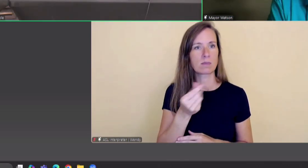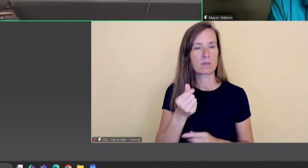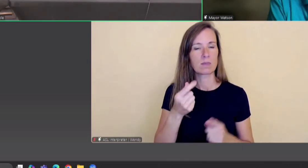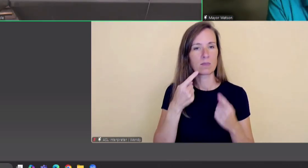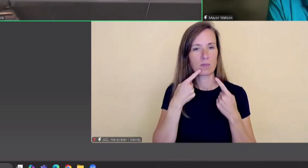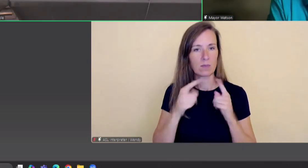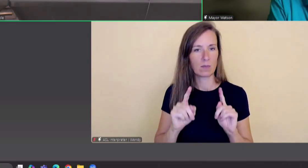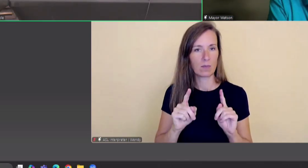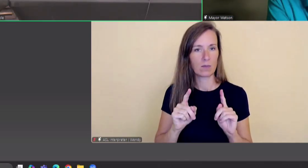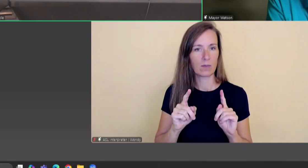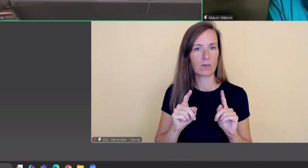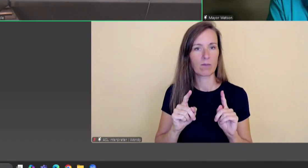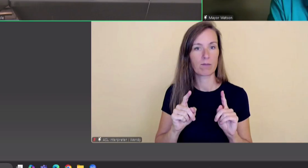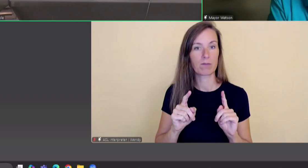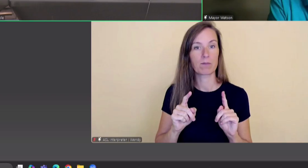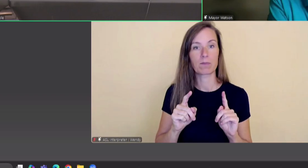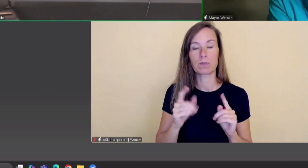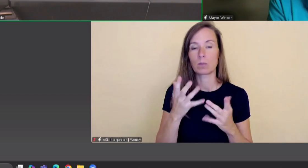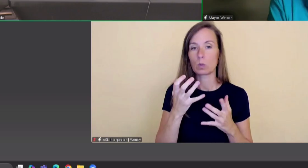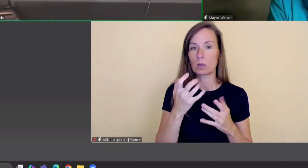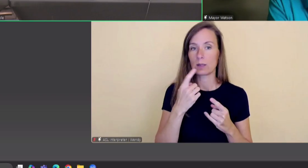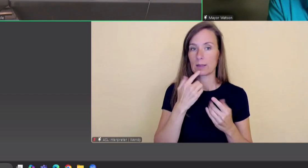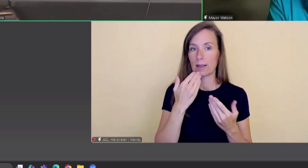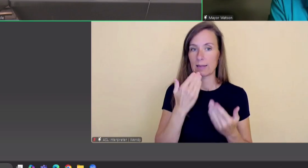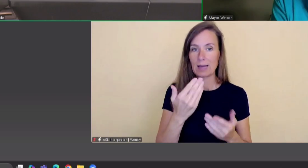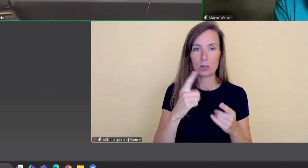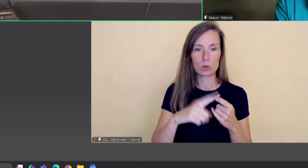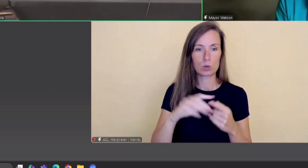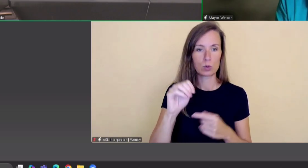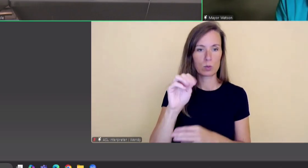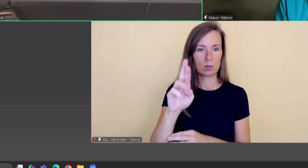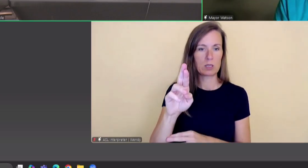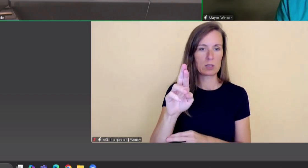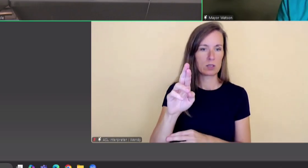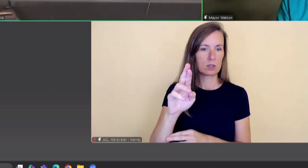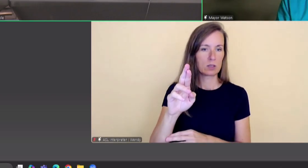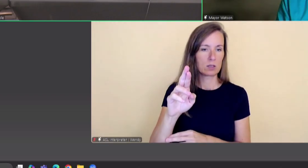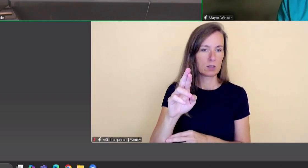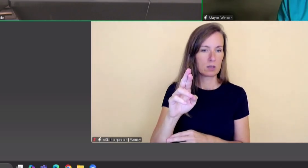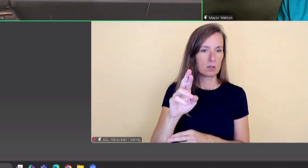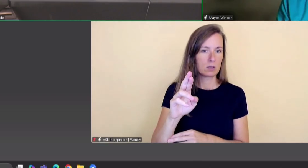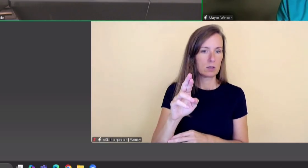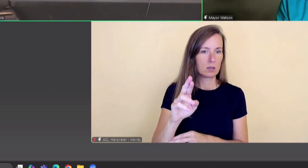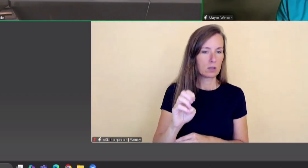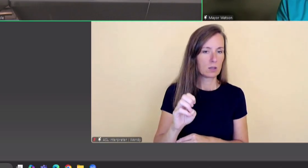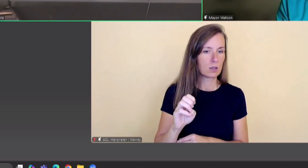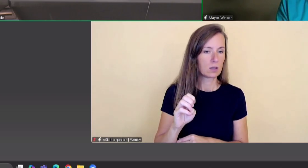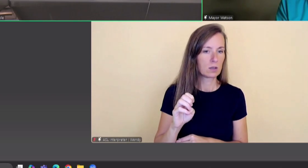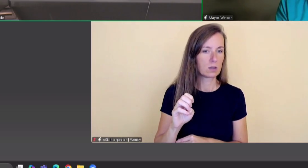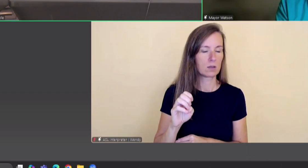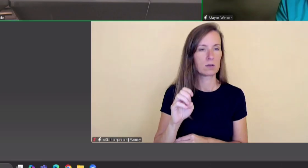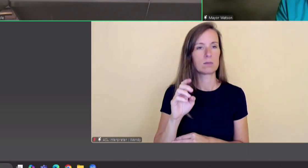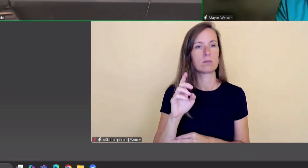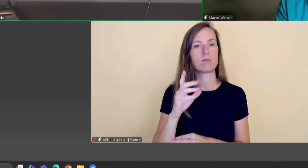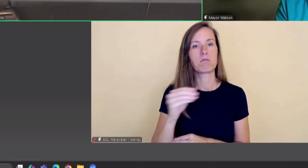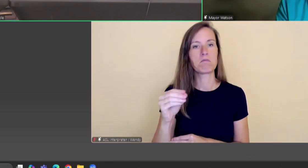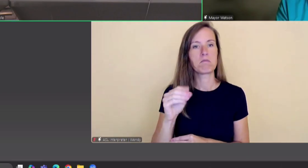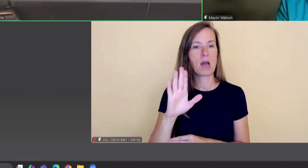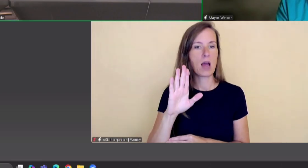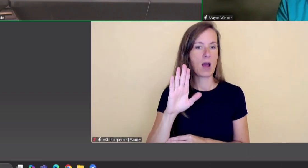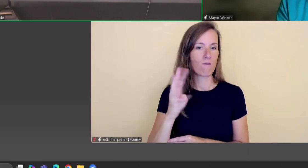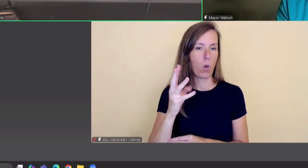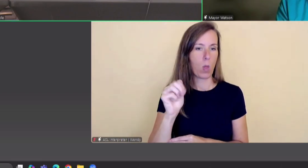One, I wanted to say thank you to Mr. Reddick and the Fourth Ward Civic Association for their annual lunch that they held at